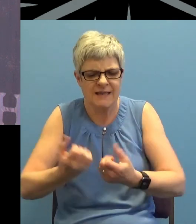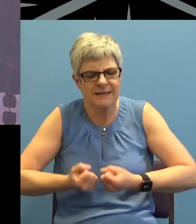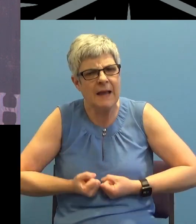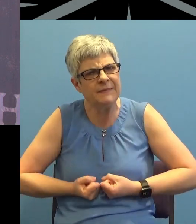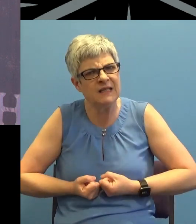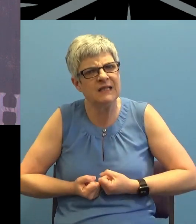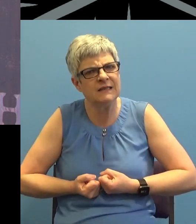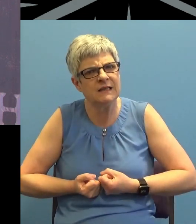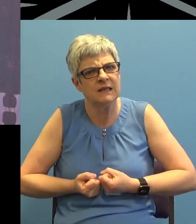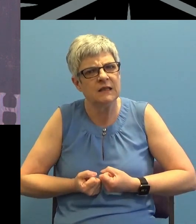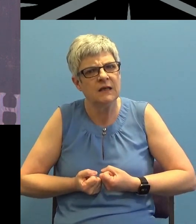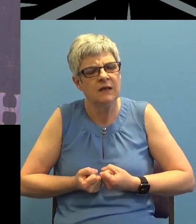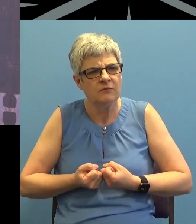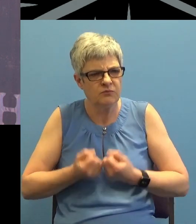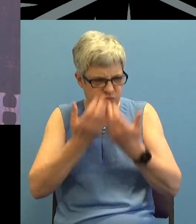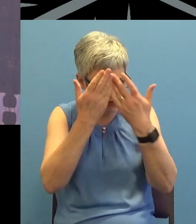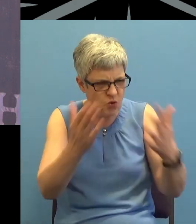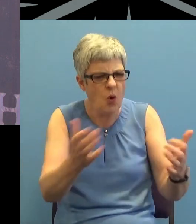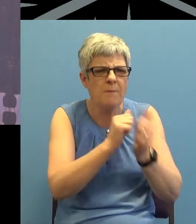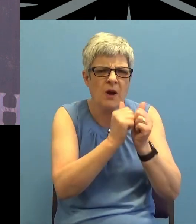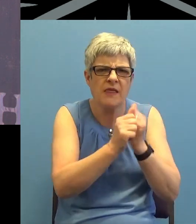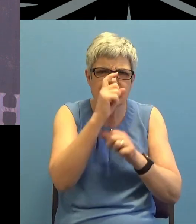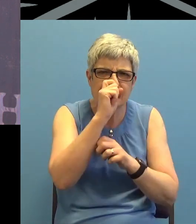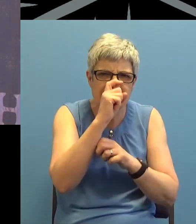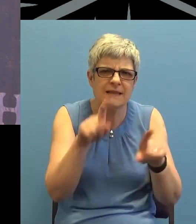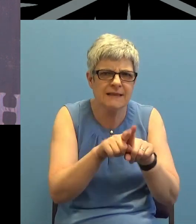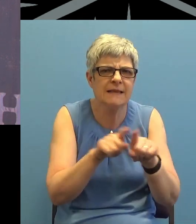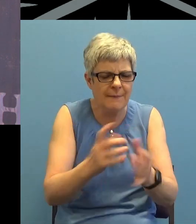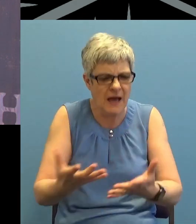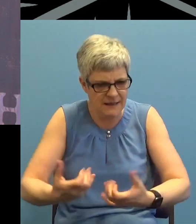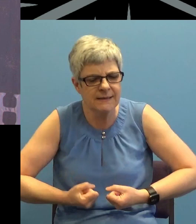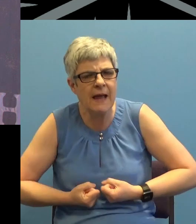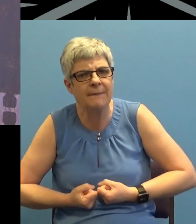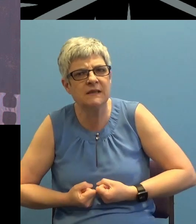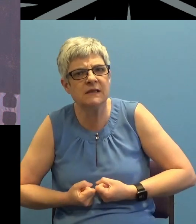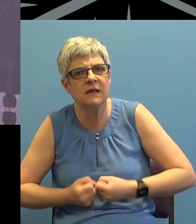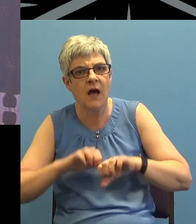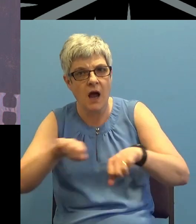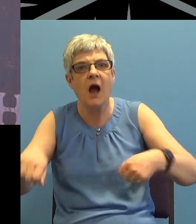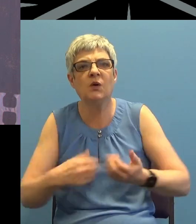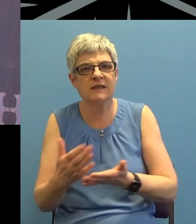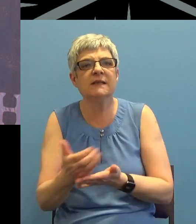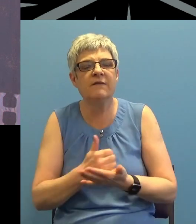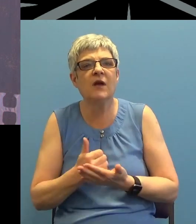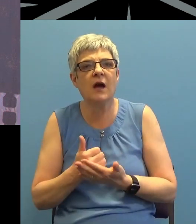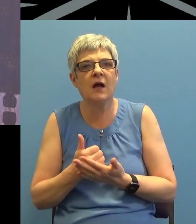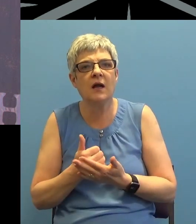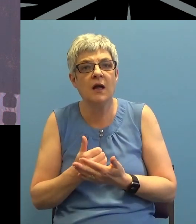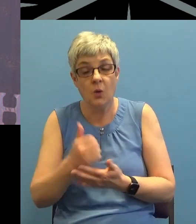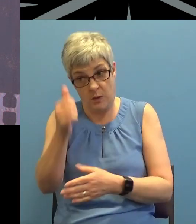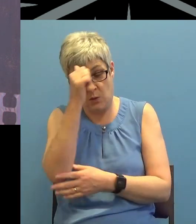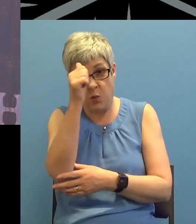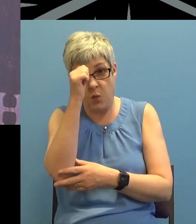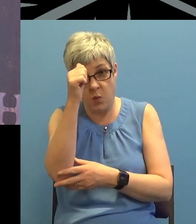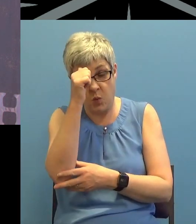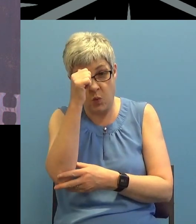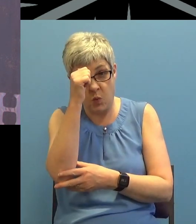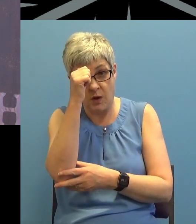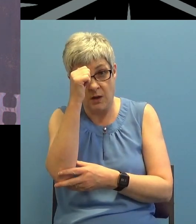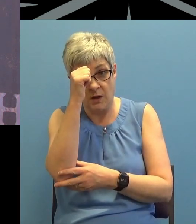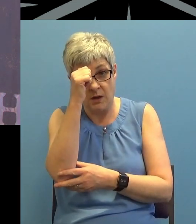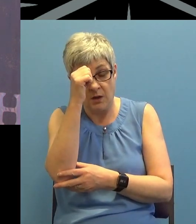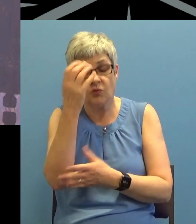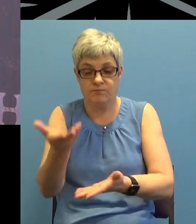We have accepted you in front of our brothers and our sisters as our Saviour. We have acknowledged